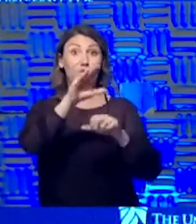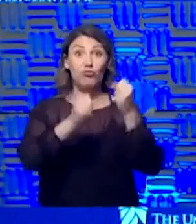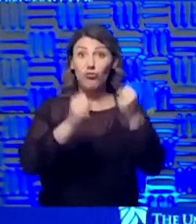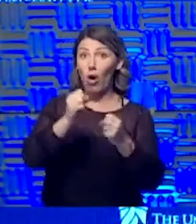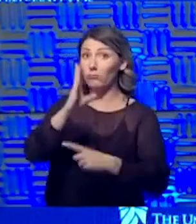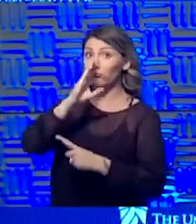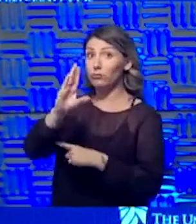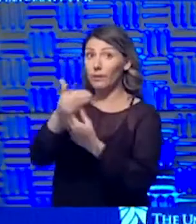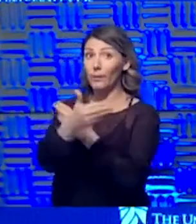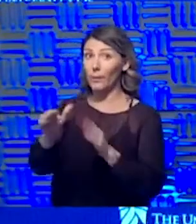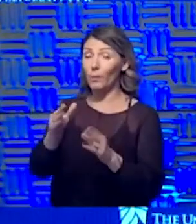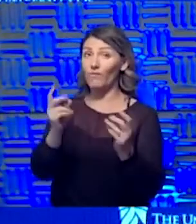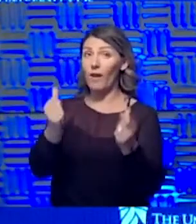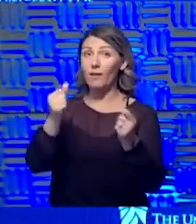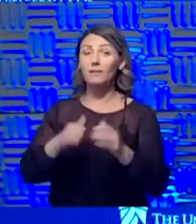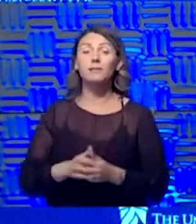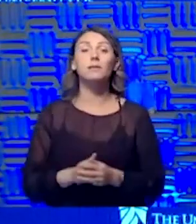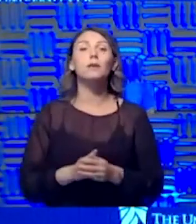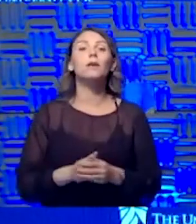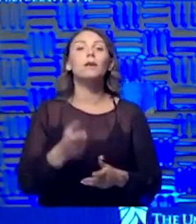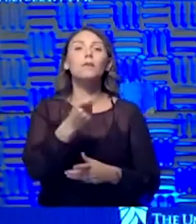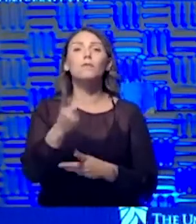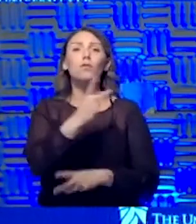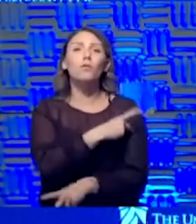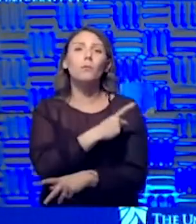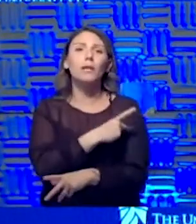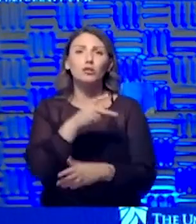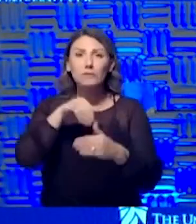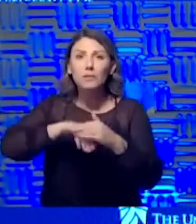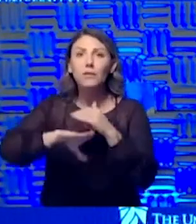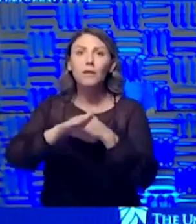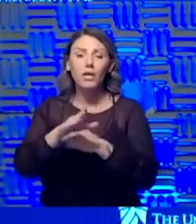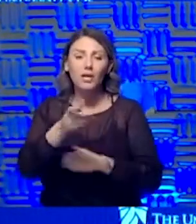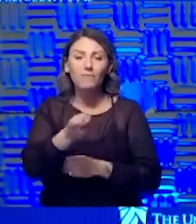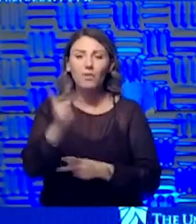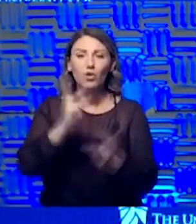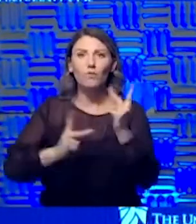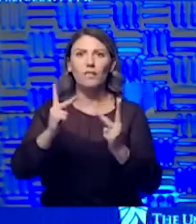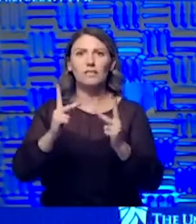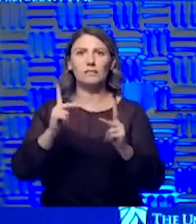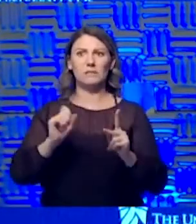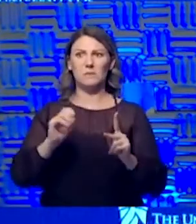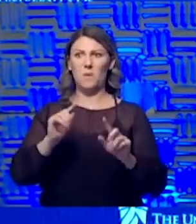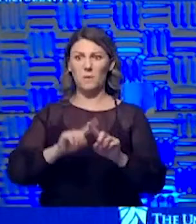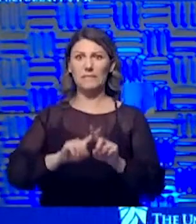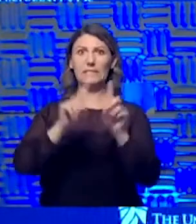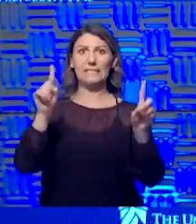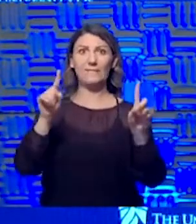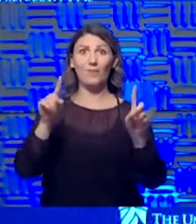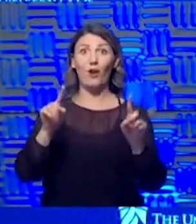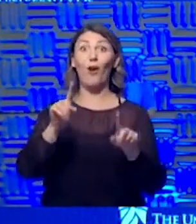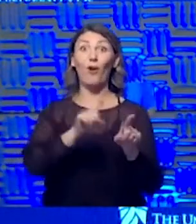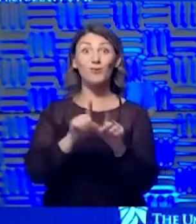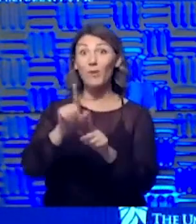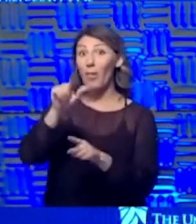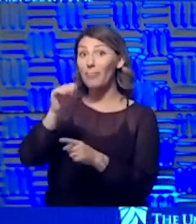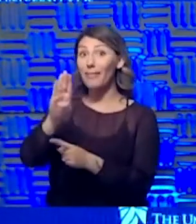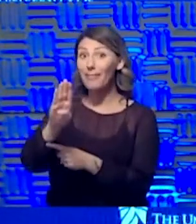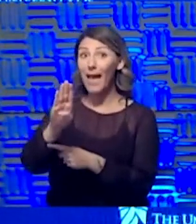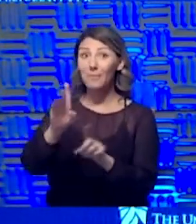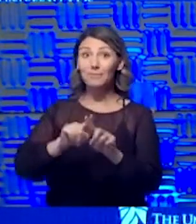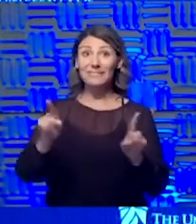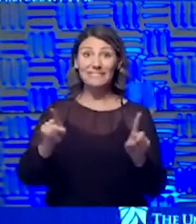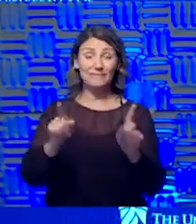quickly. I've had a few of my patients come in. We've done a few visits. They're like, oh my gosh, this is so different now. Even the lab is just streamlined because we do